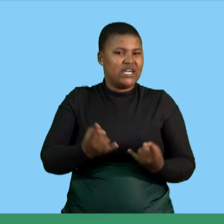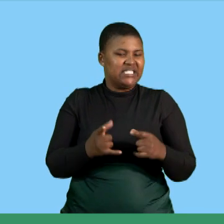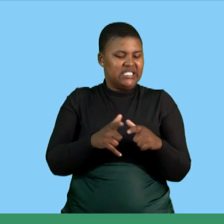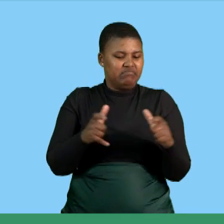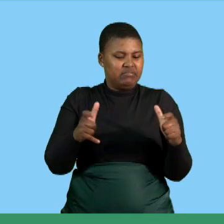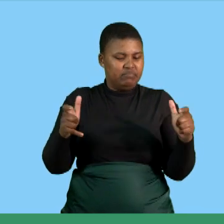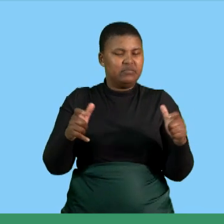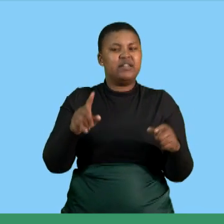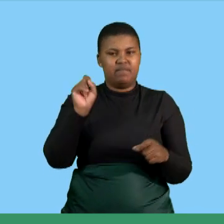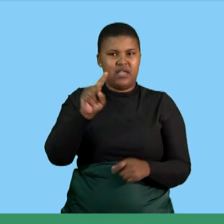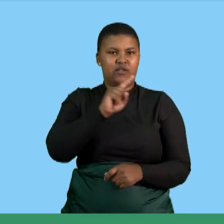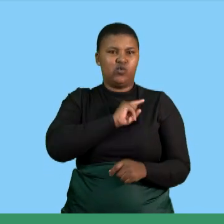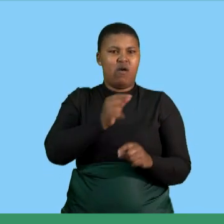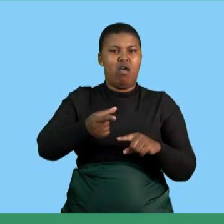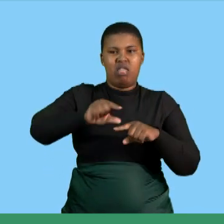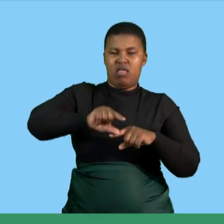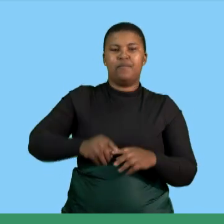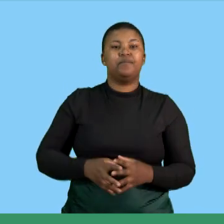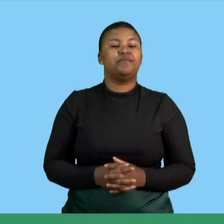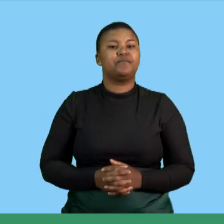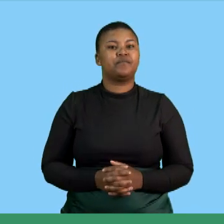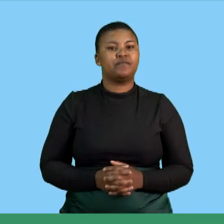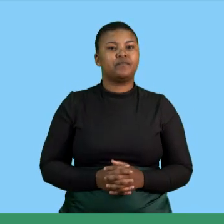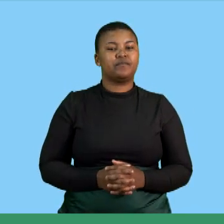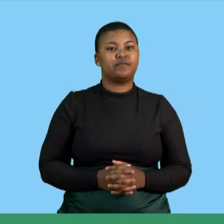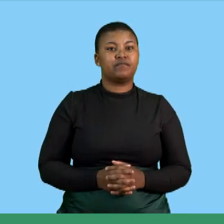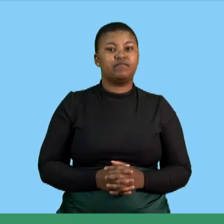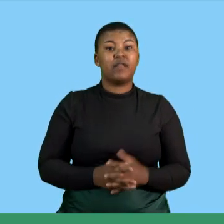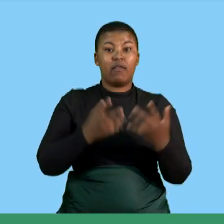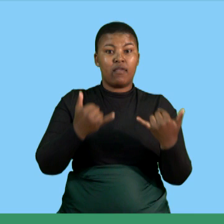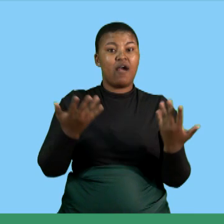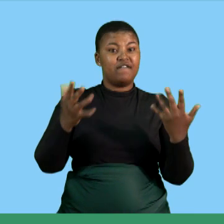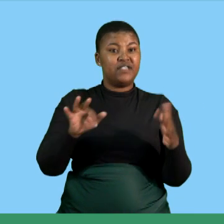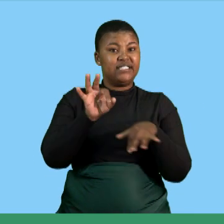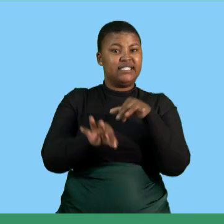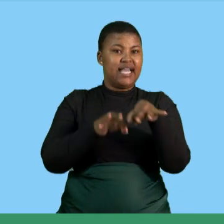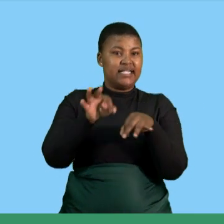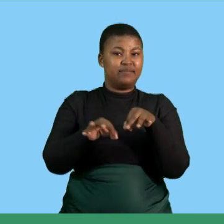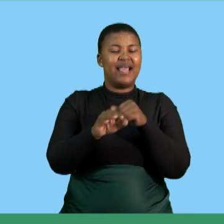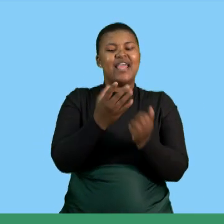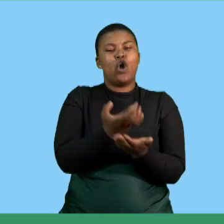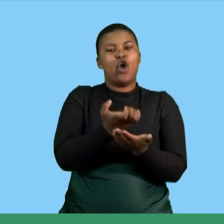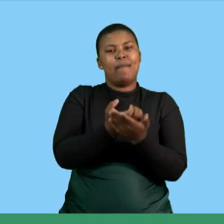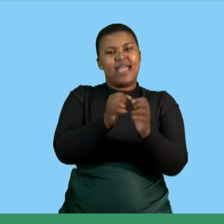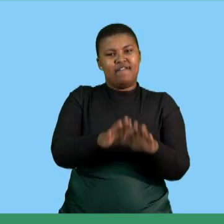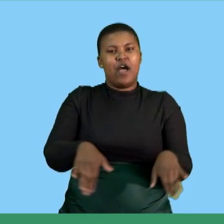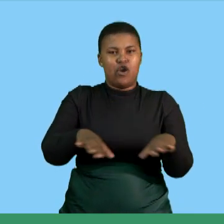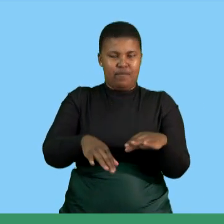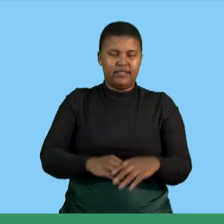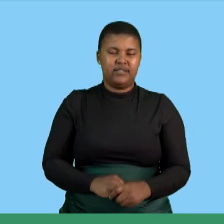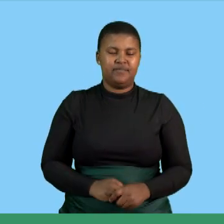broader economy. So that is then our first discussion, or rather the discussion of our first